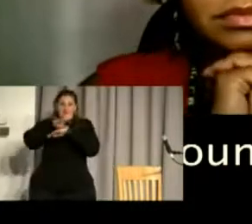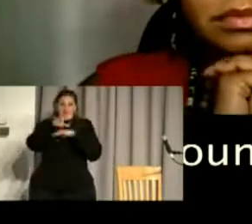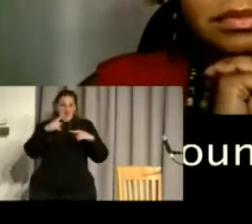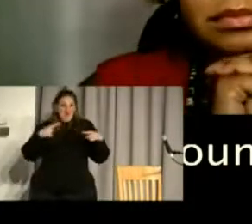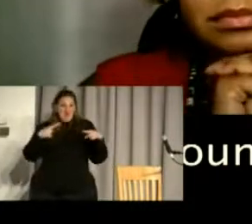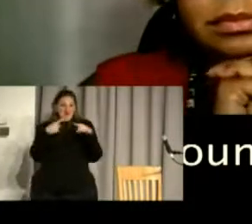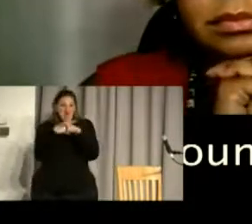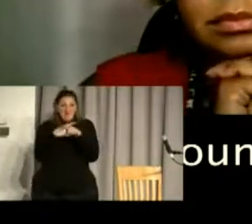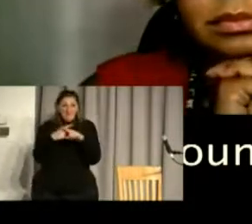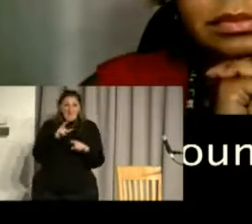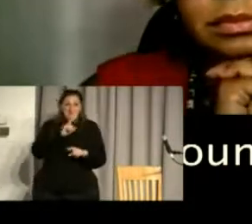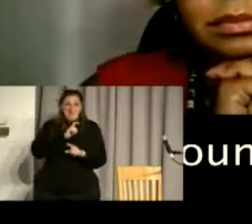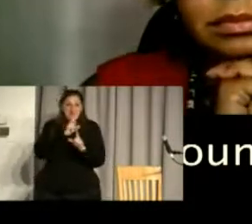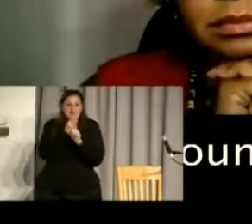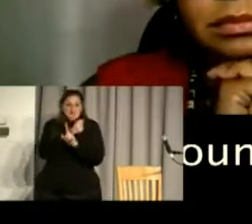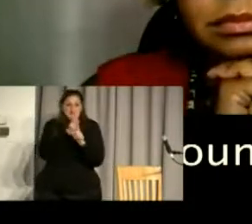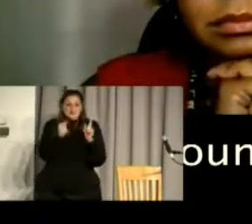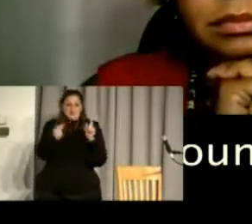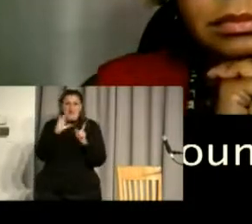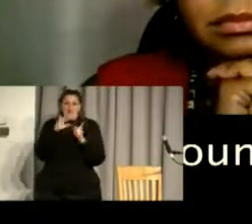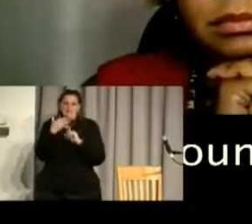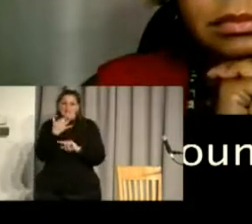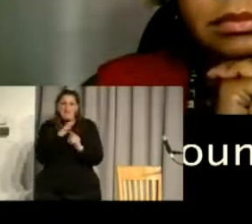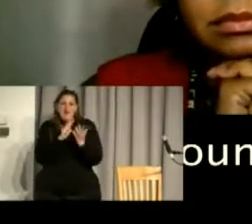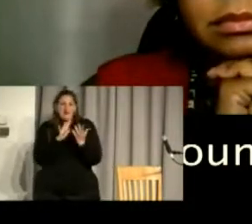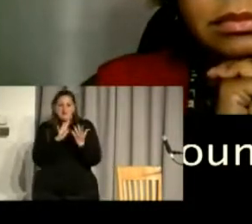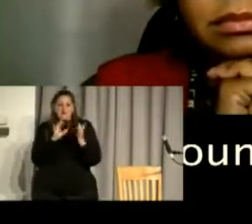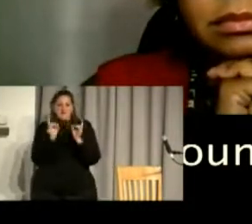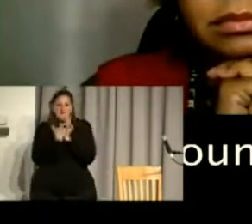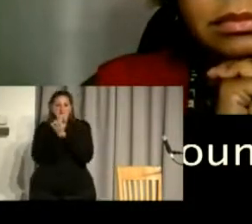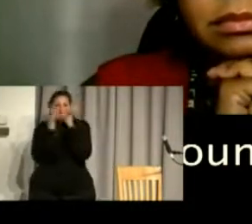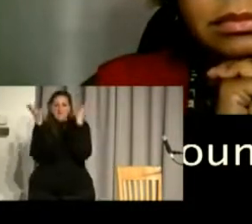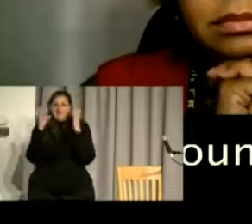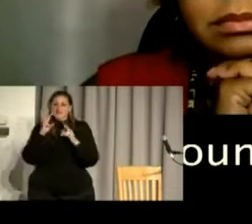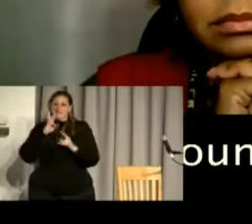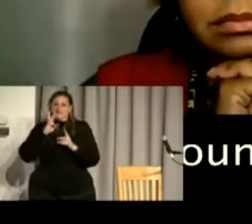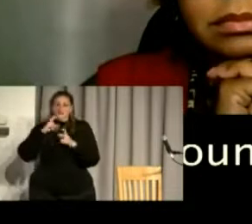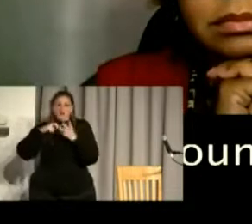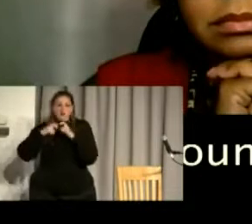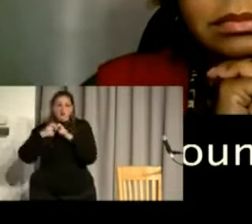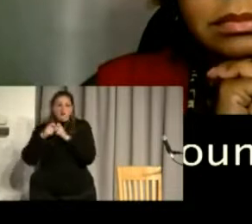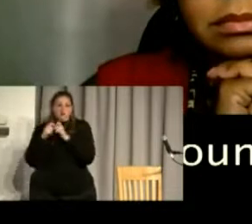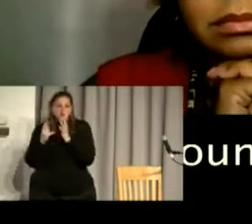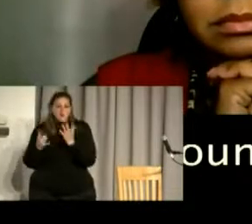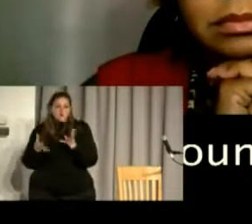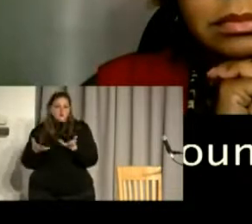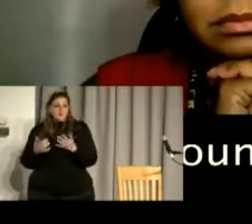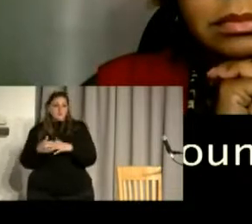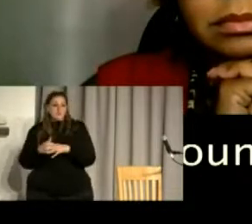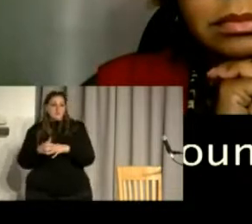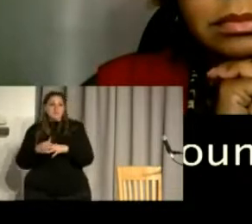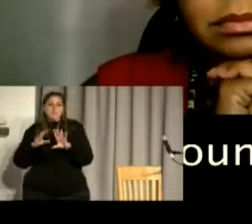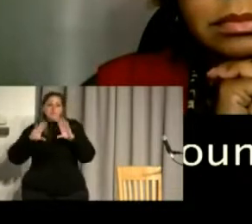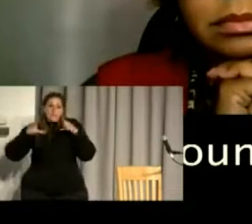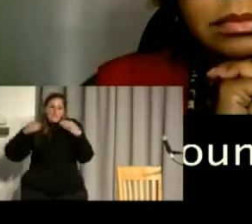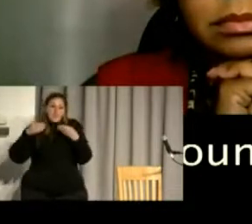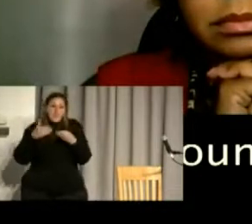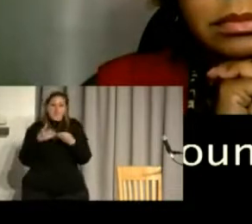police brutality, environmental violence, and border regimes. Our investigations specifically employ